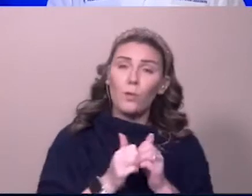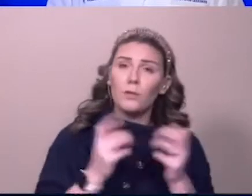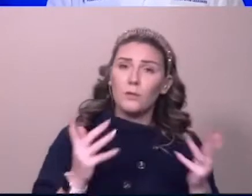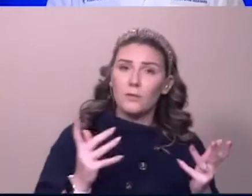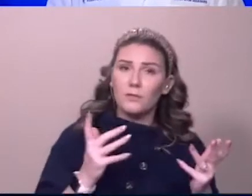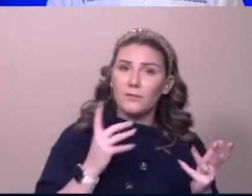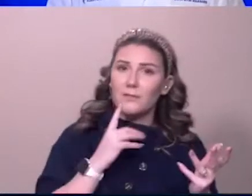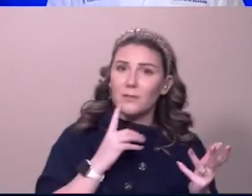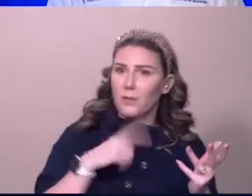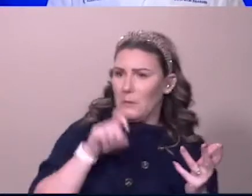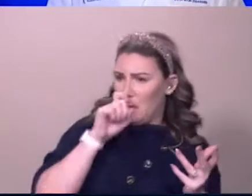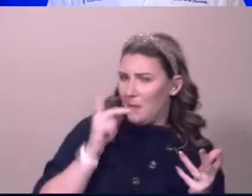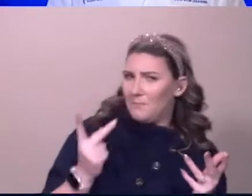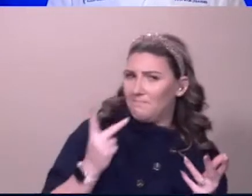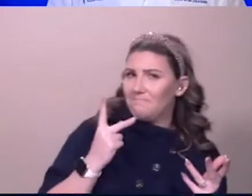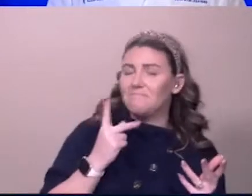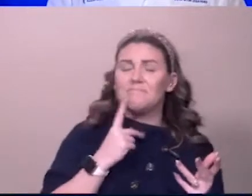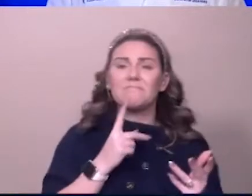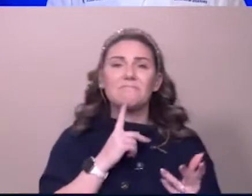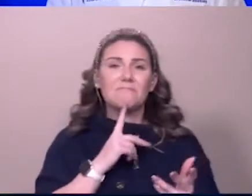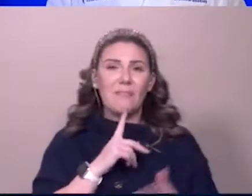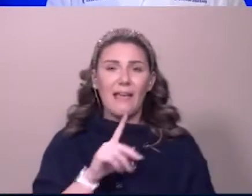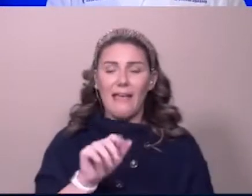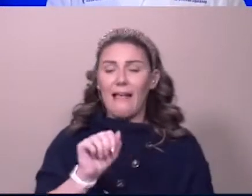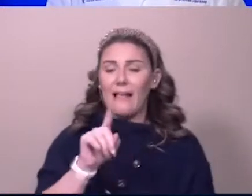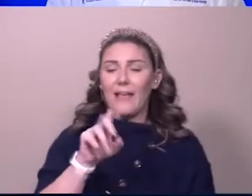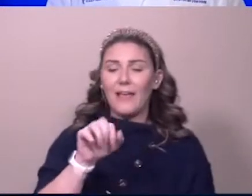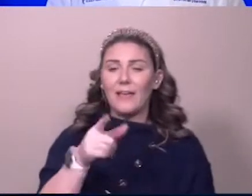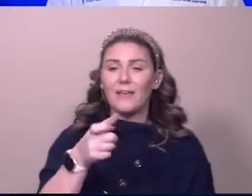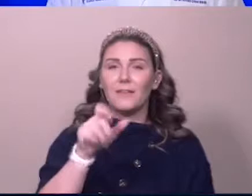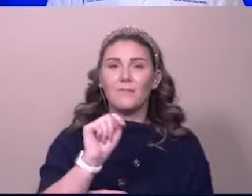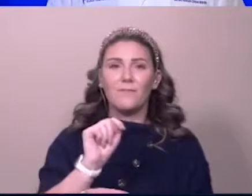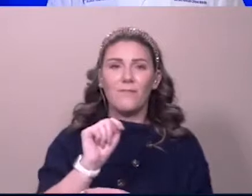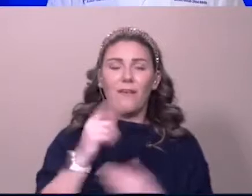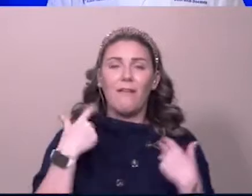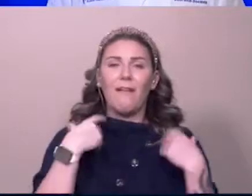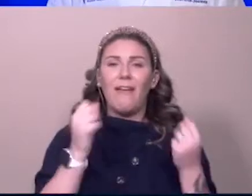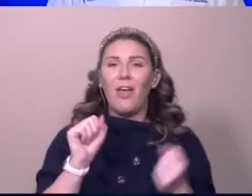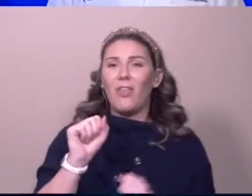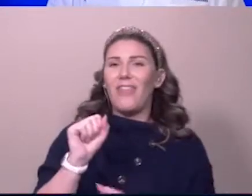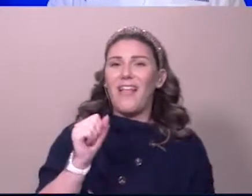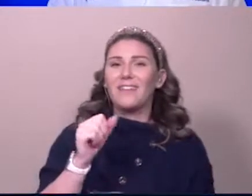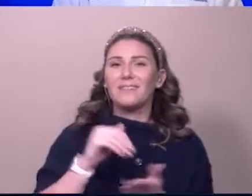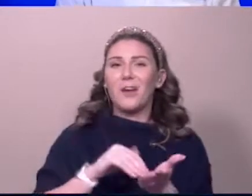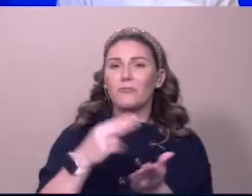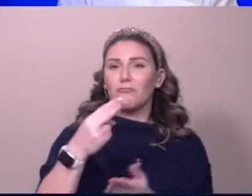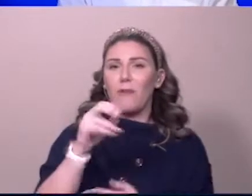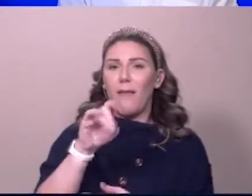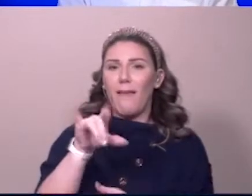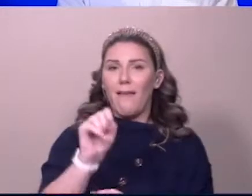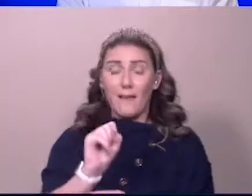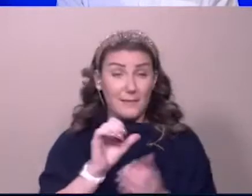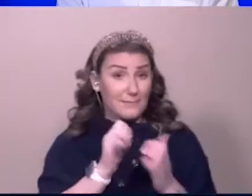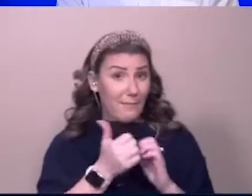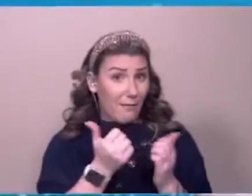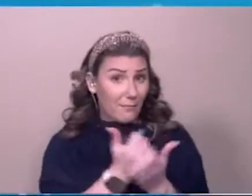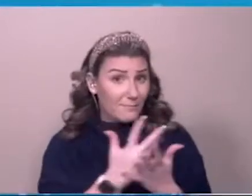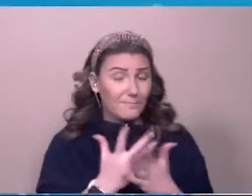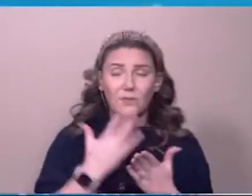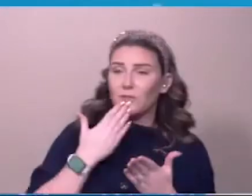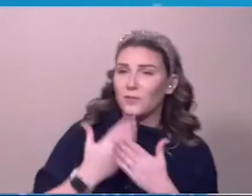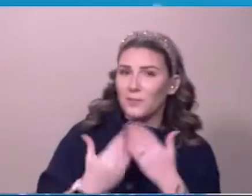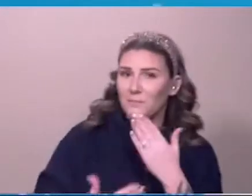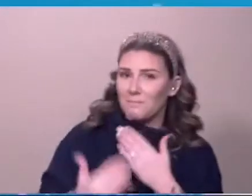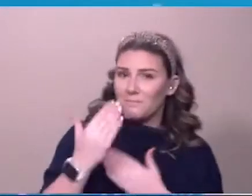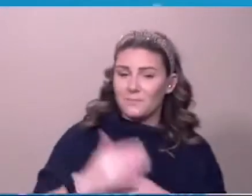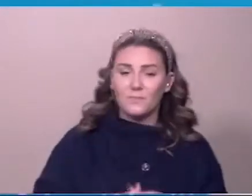Hawk and I have talked, we're going to start with Chief Medical Officer at Advent Health, Dr. Lisa Hayes. Lisa, how are things? Good morning, Dr. Stites. I